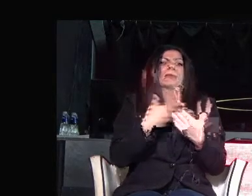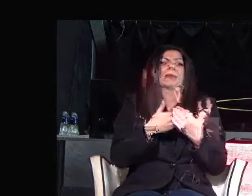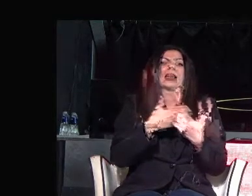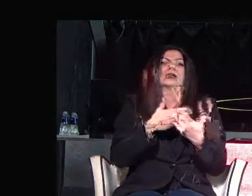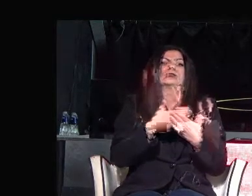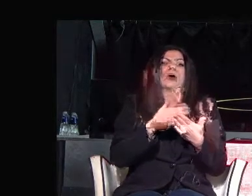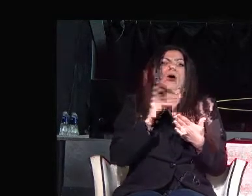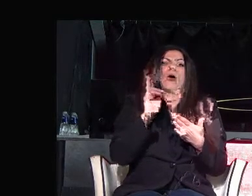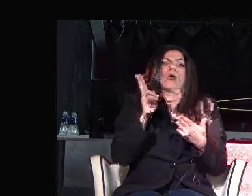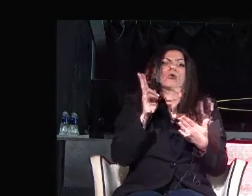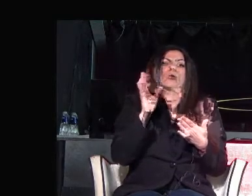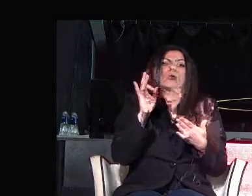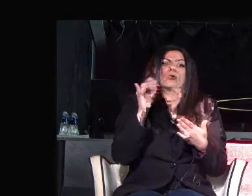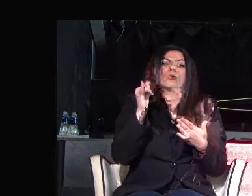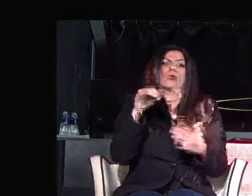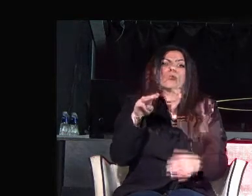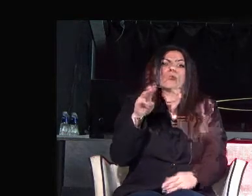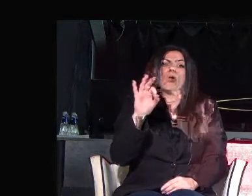was